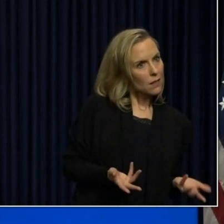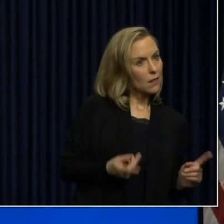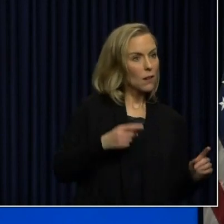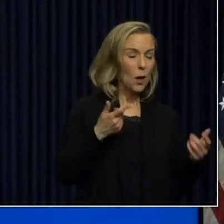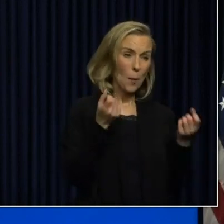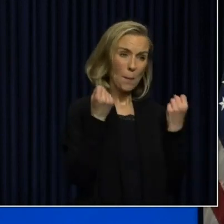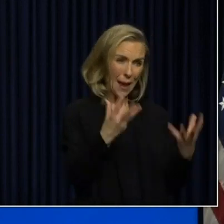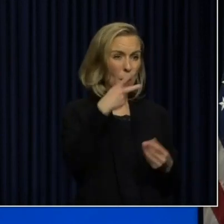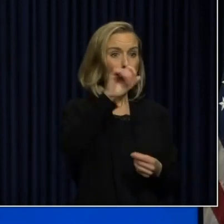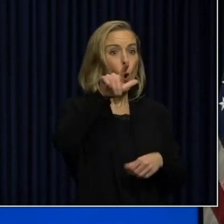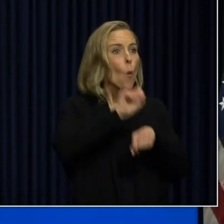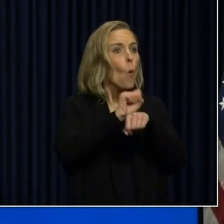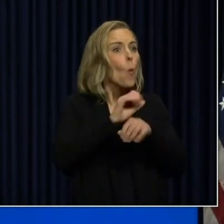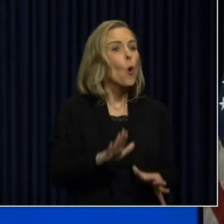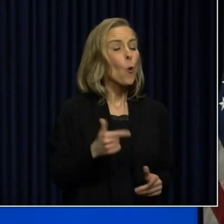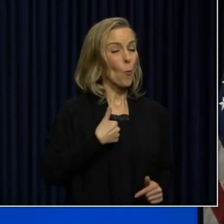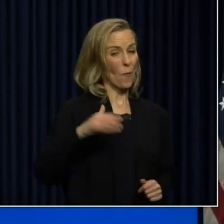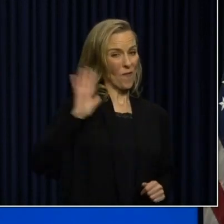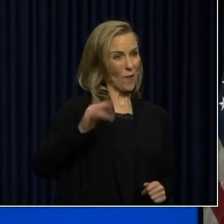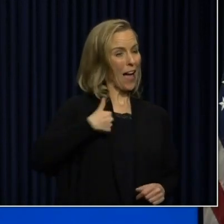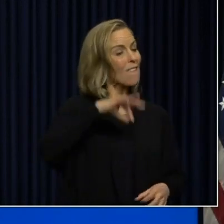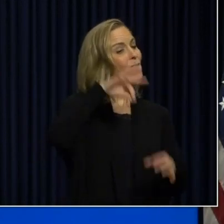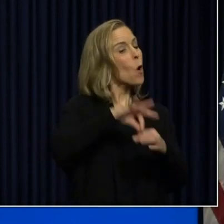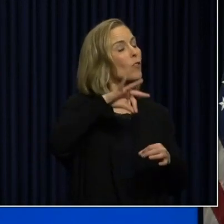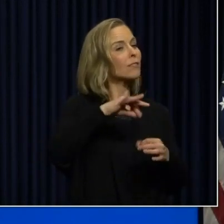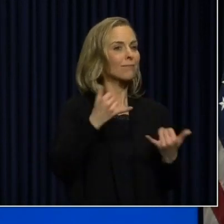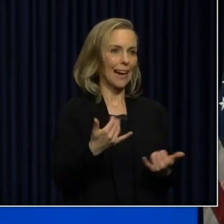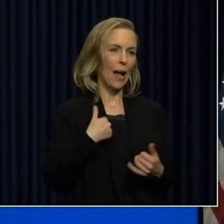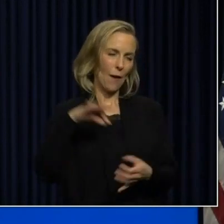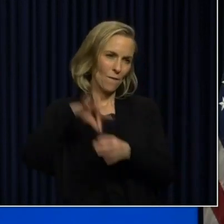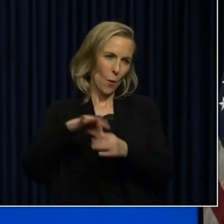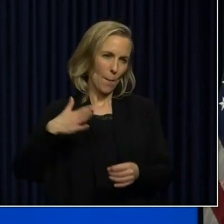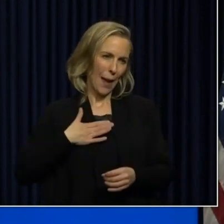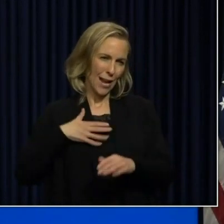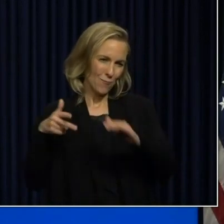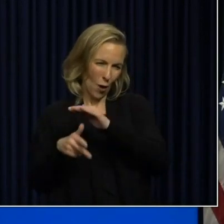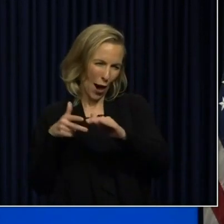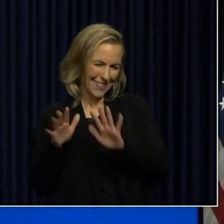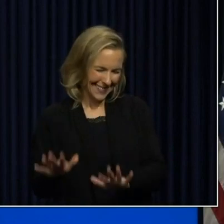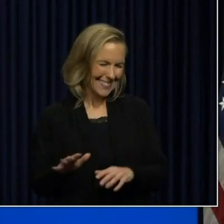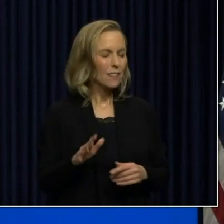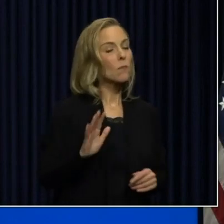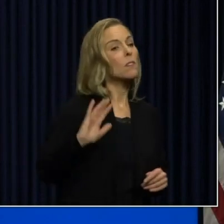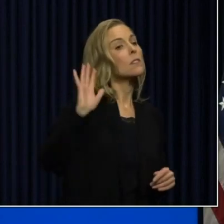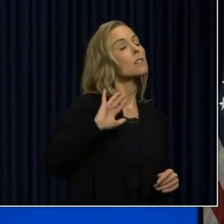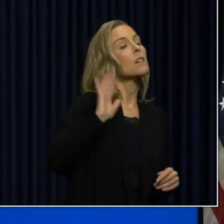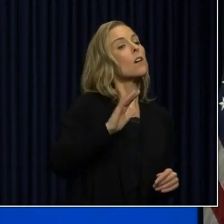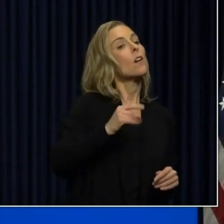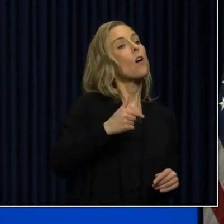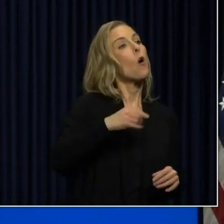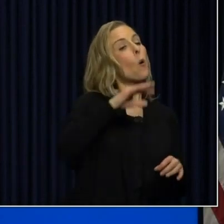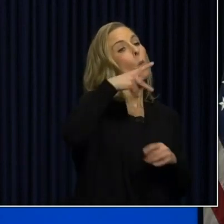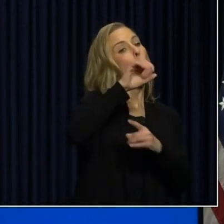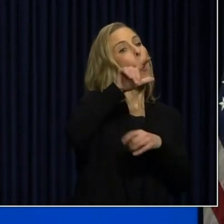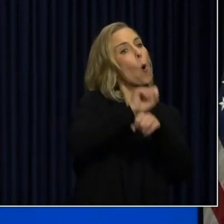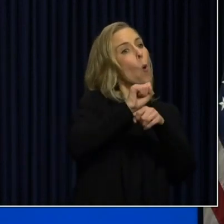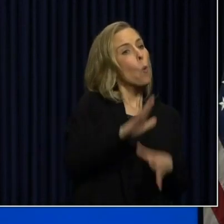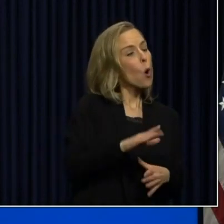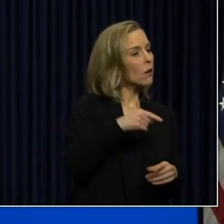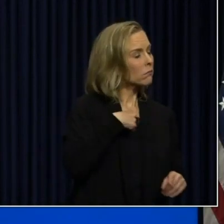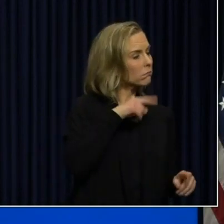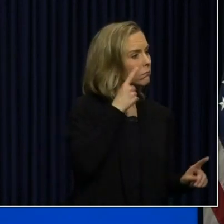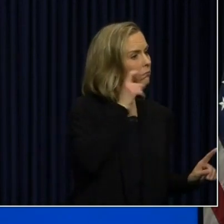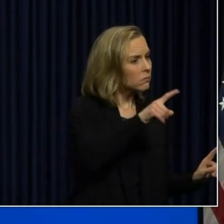workers, every poll worker where I used to vote, now I vote in my garage, but every poll worker where I used to vote falls into that